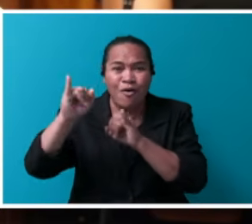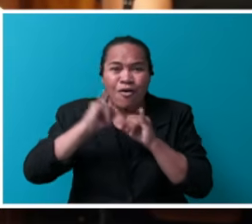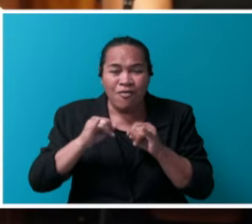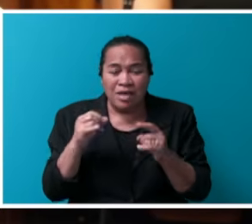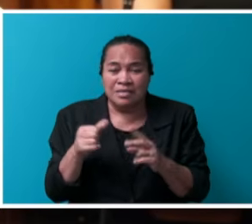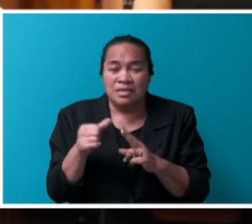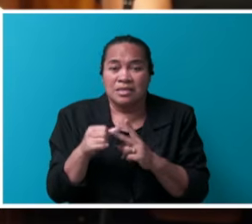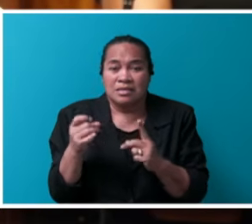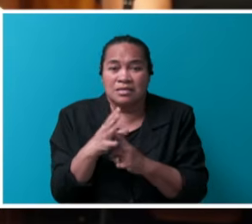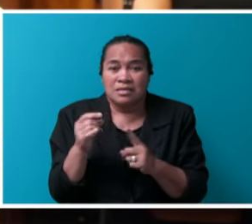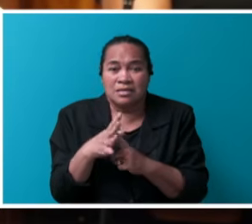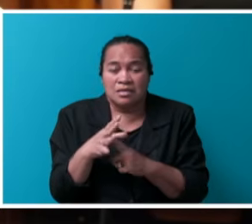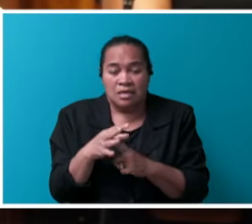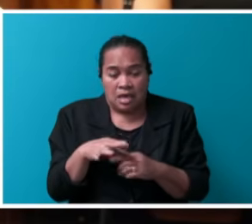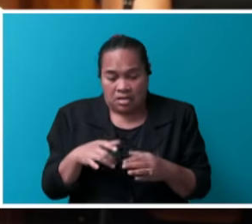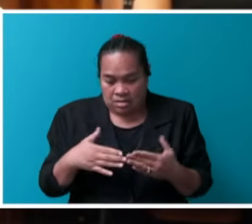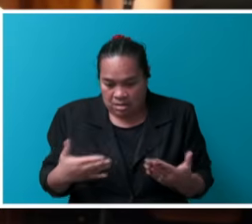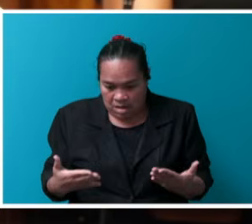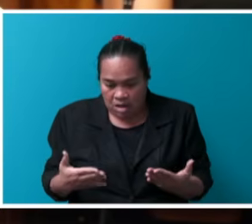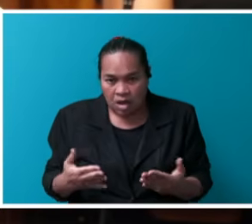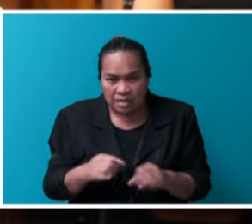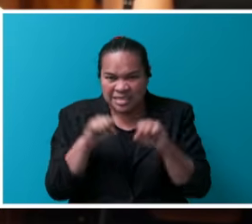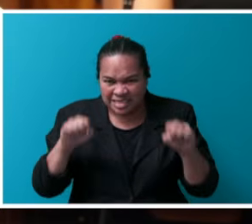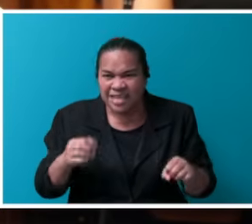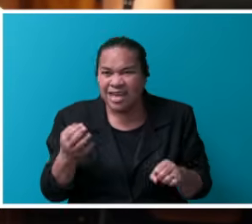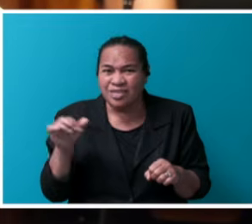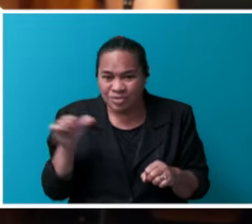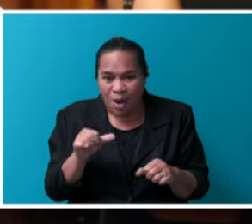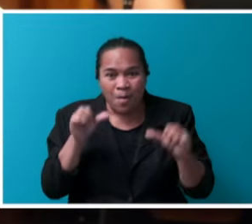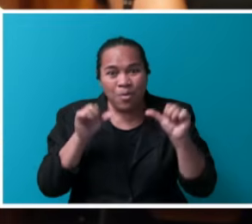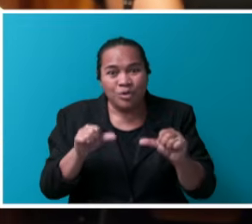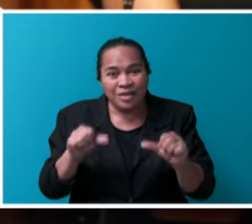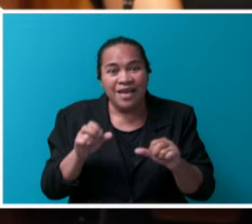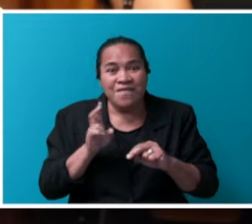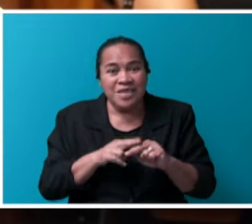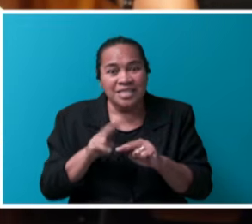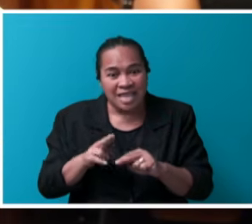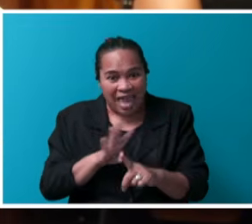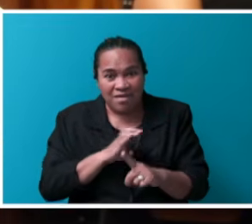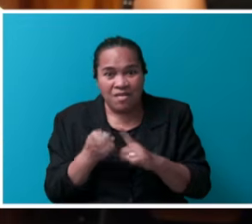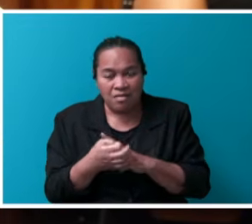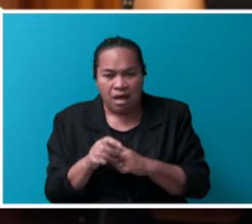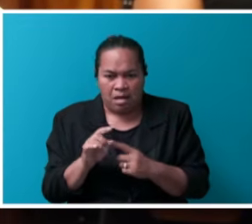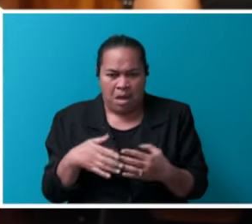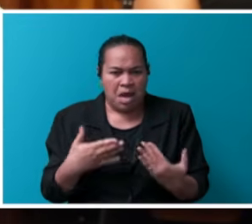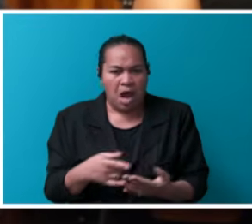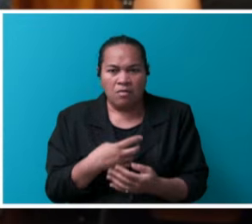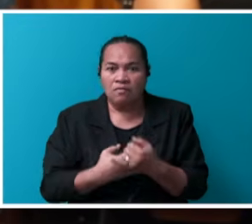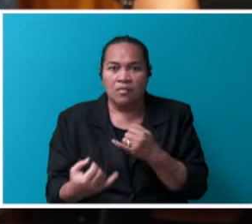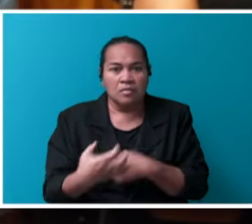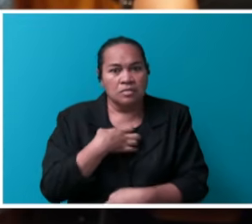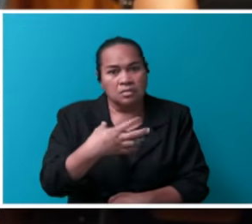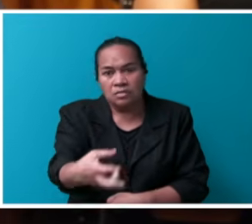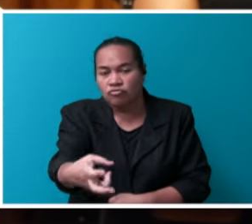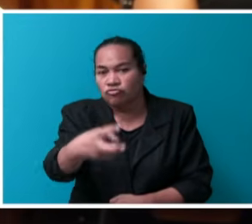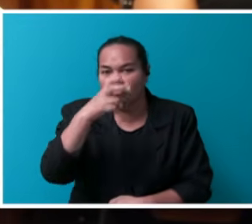products. The current system, while designed to protect Fiji's environment and biodiversity, has become too restrictive and rigid